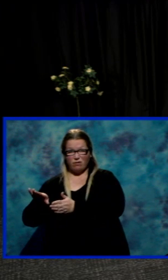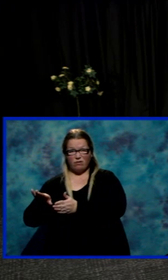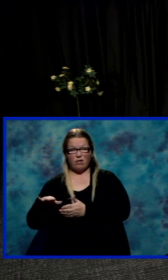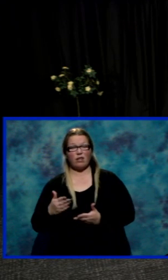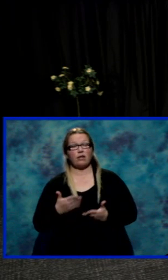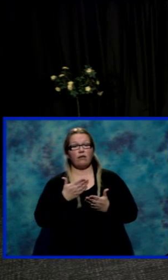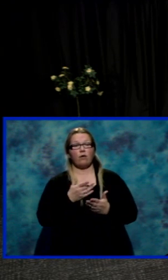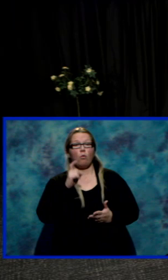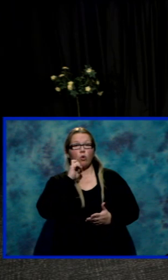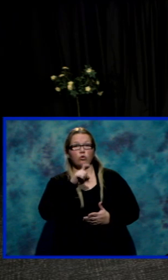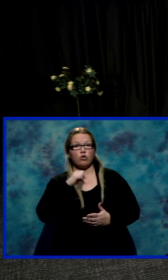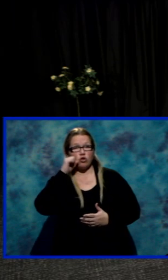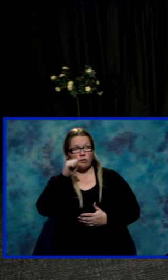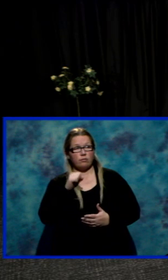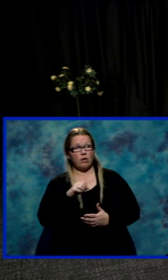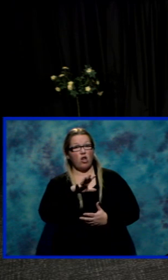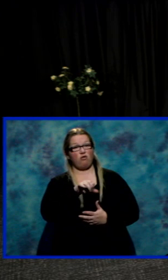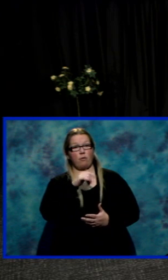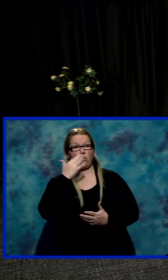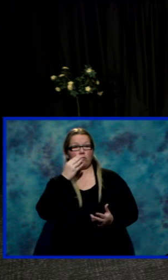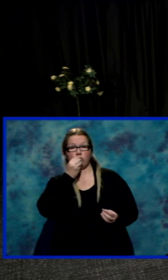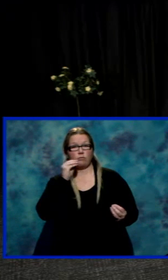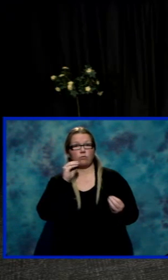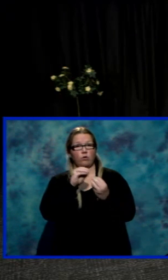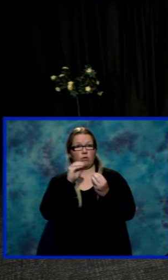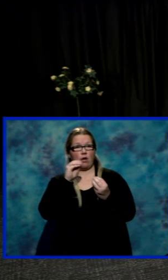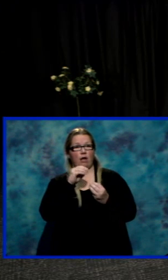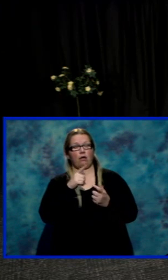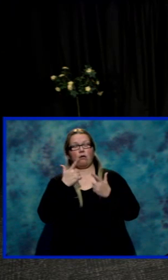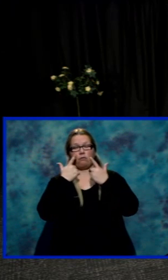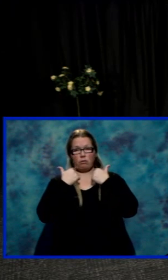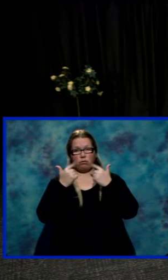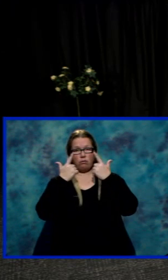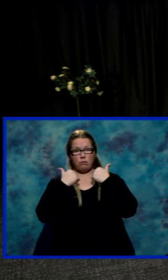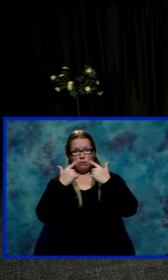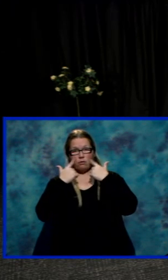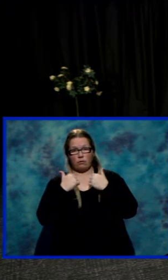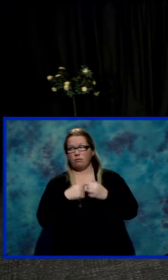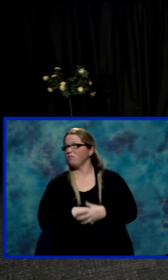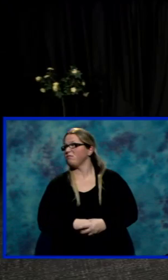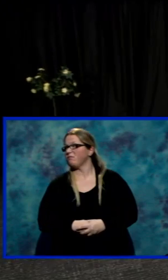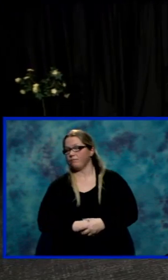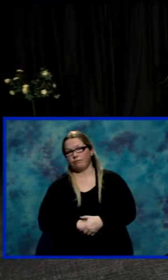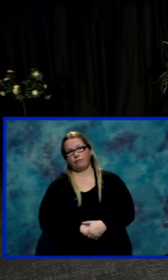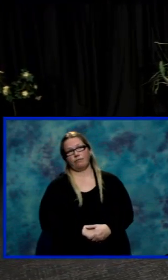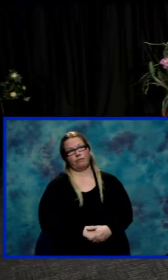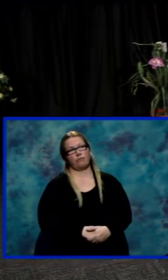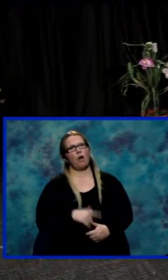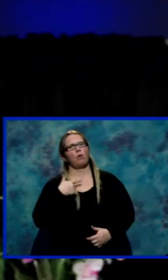uncle's sheep, grabbed her, kissed her, and began to cry like a little baby. Now, I want to ask you,